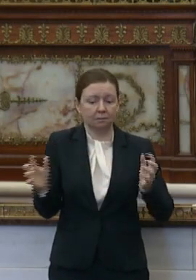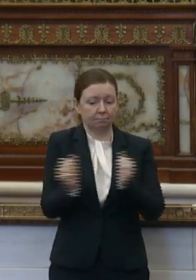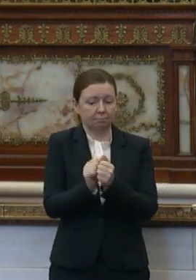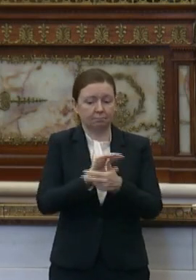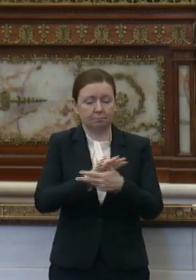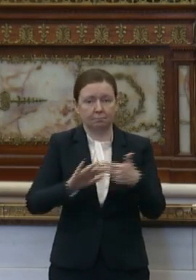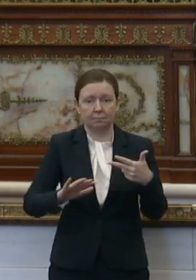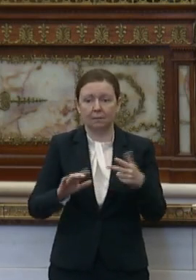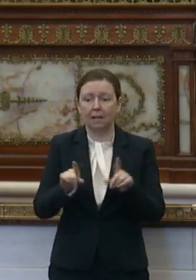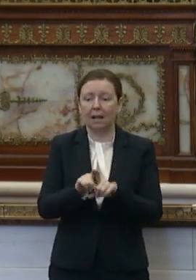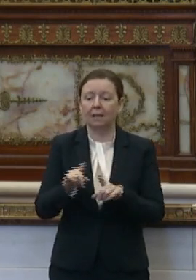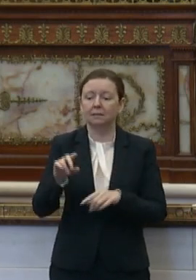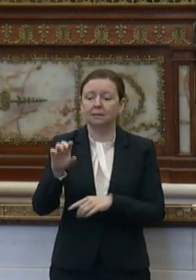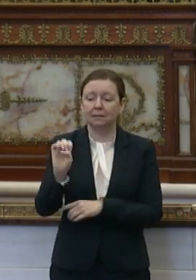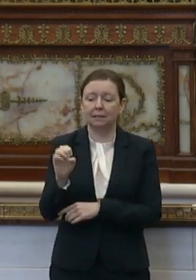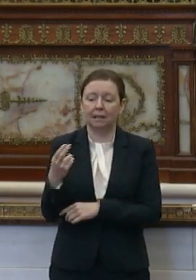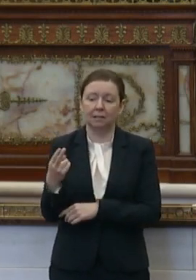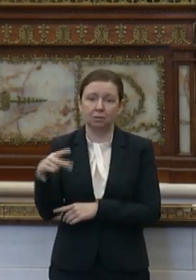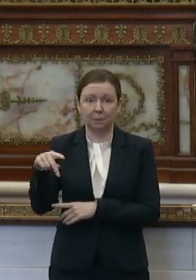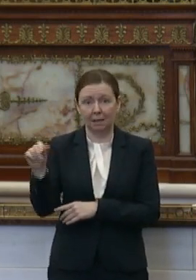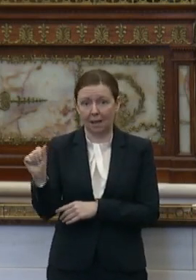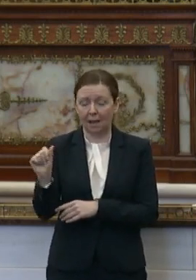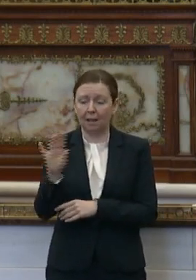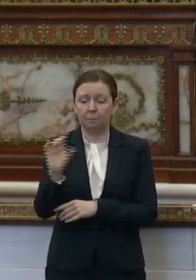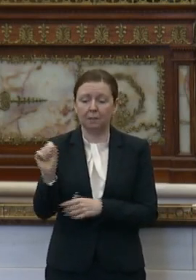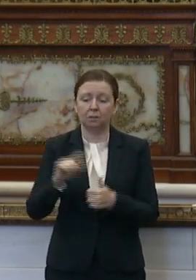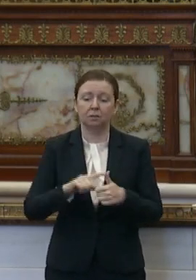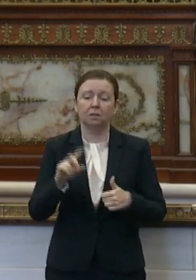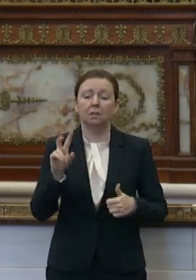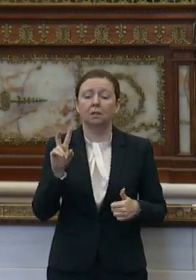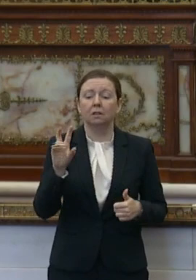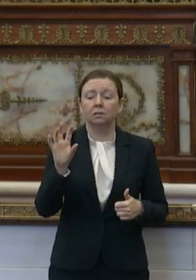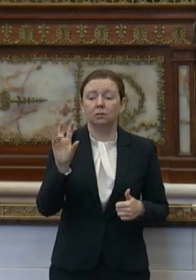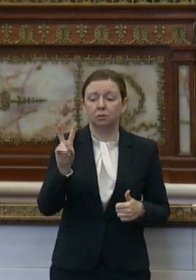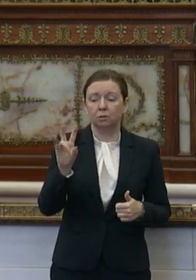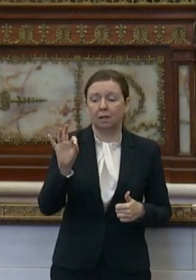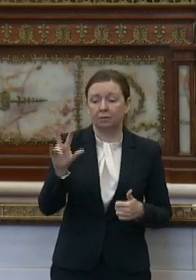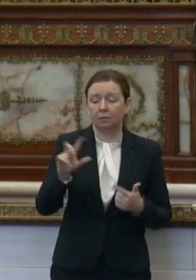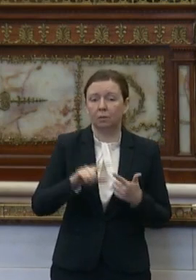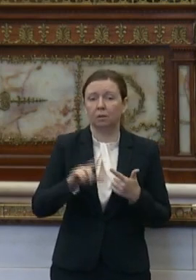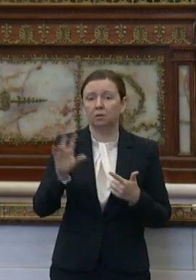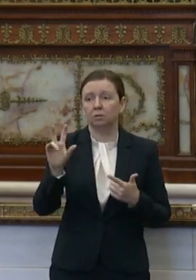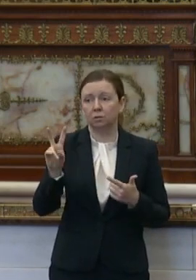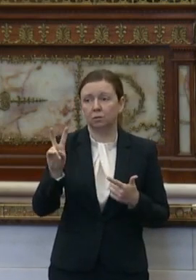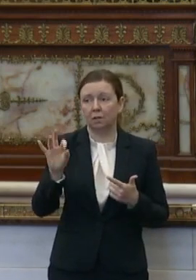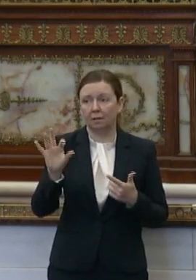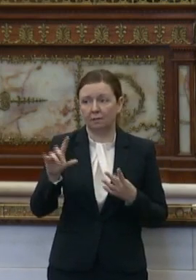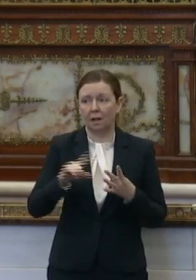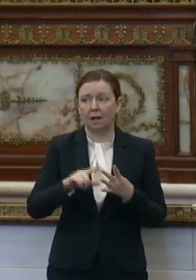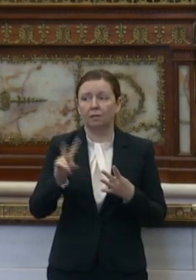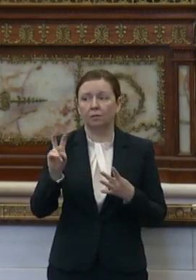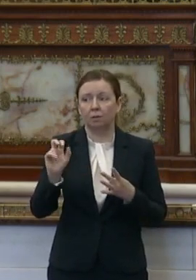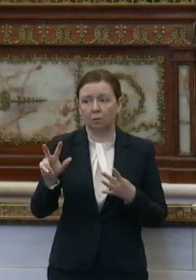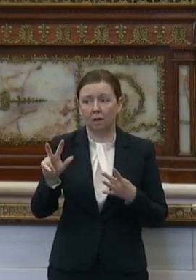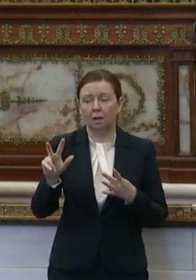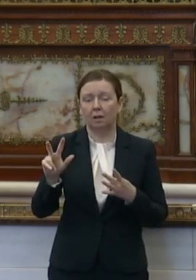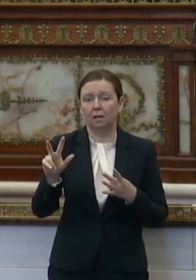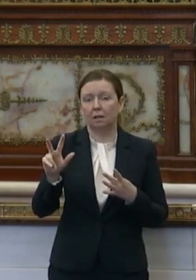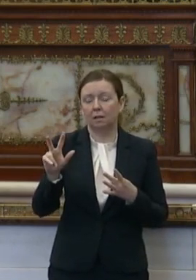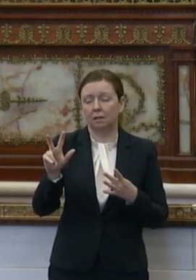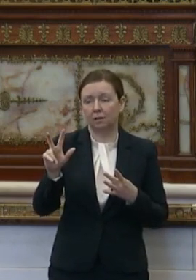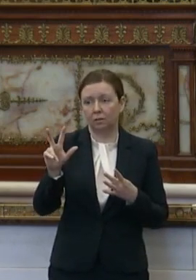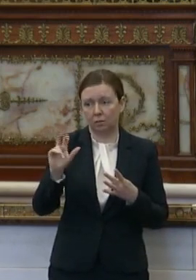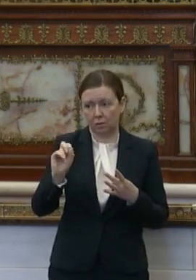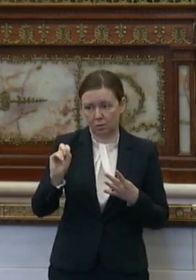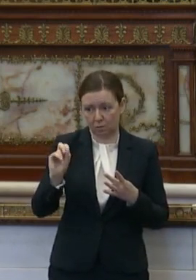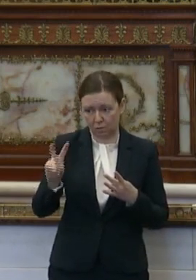the EHPA bills 294, 95, 301, 302, 304, and 305. While I